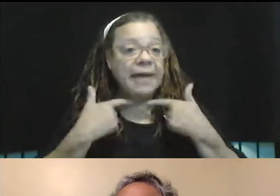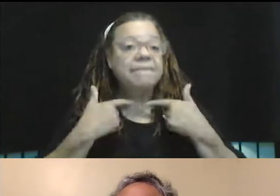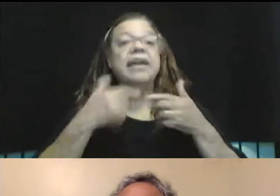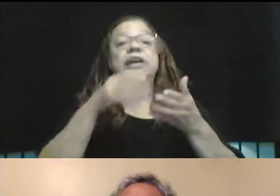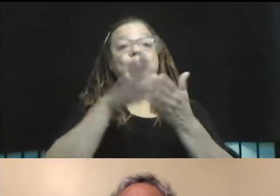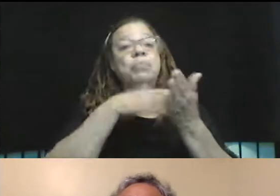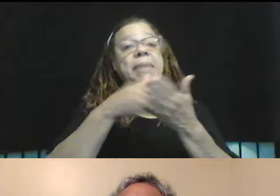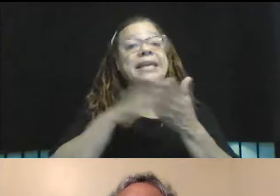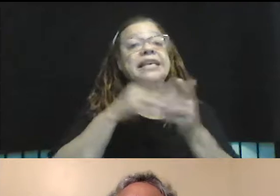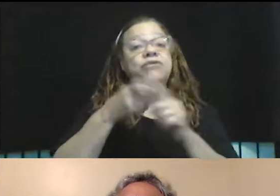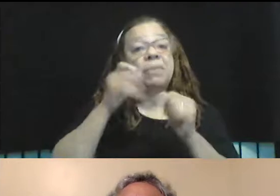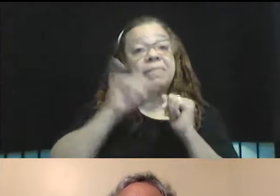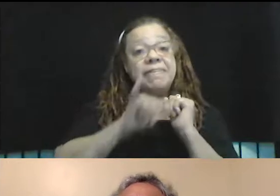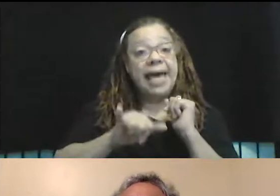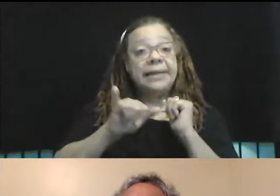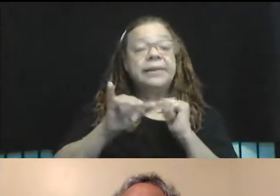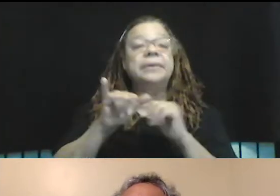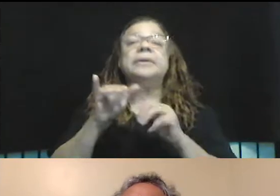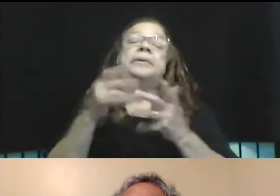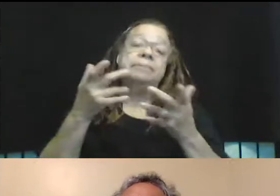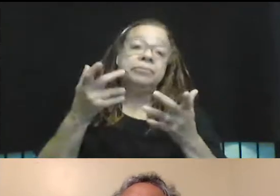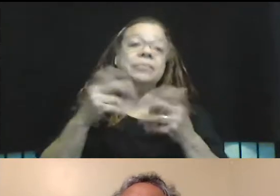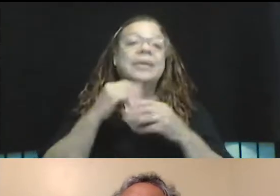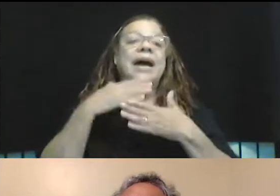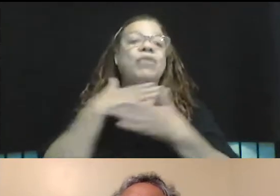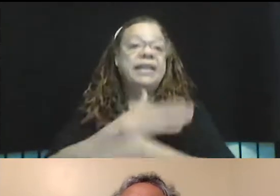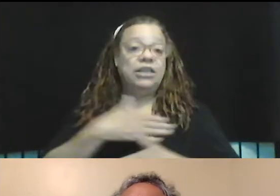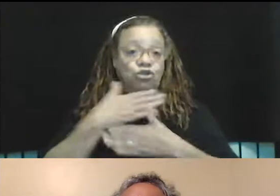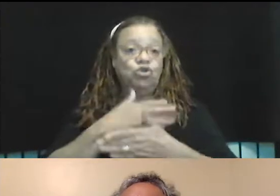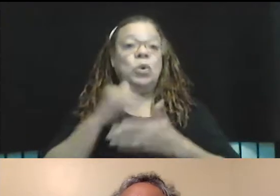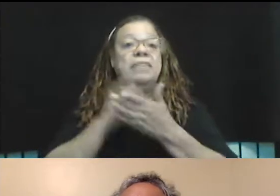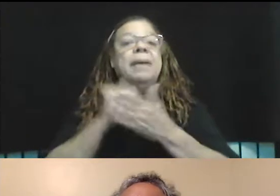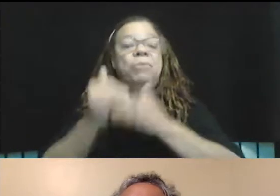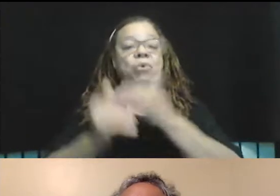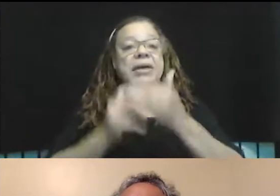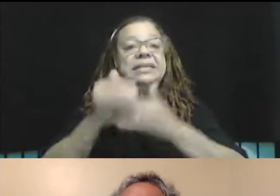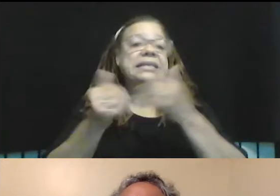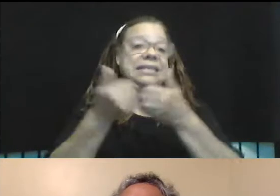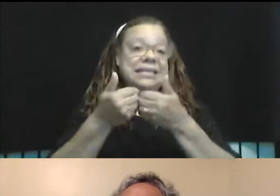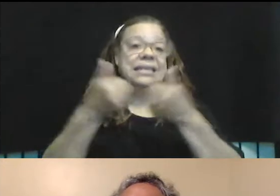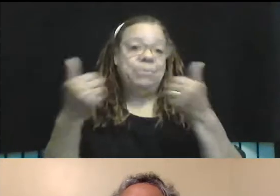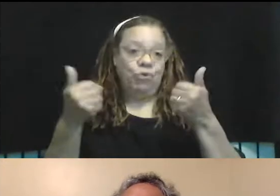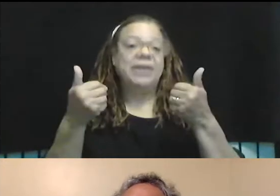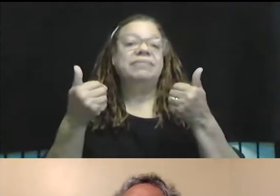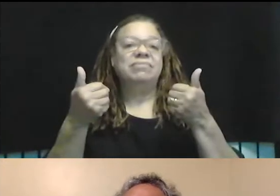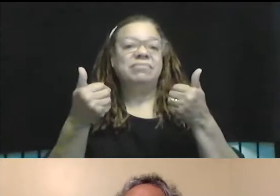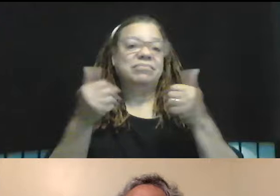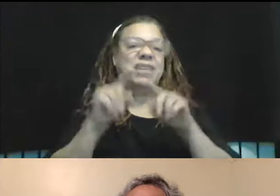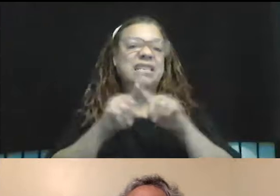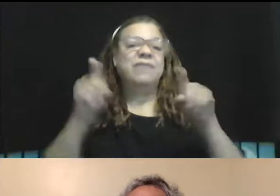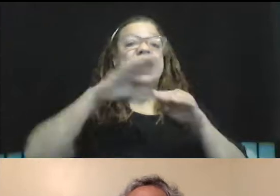those, um, which I've kind of enjoyed that process because it kind of separates it another layer. You know what I